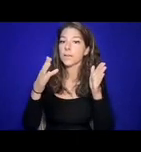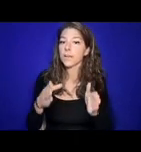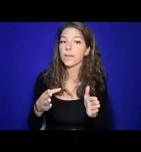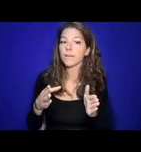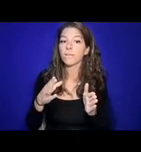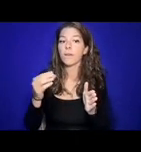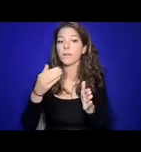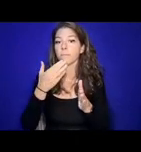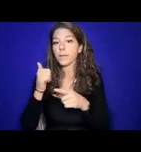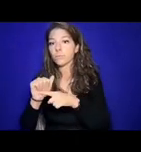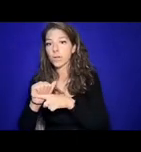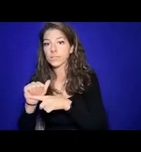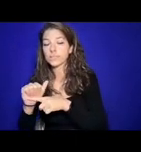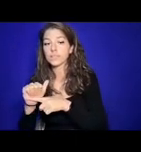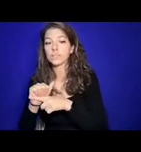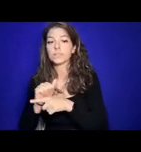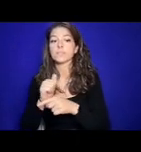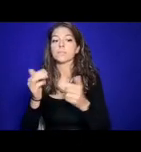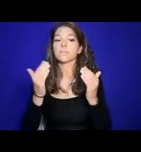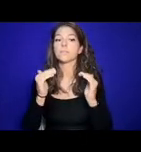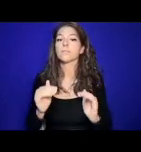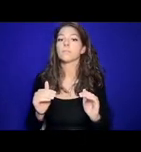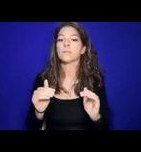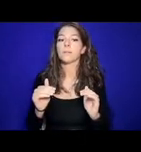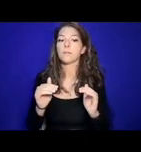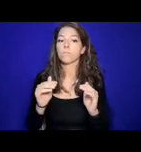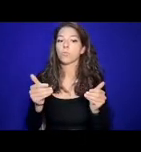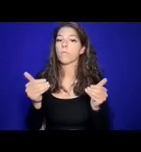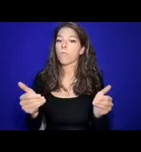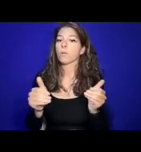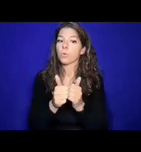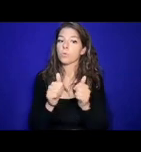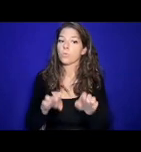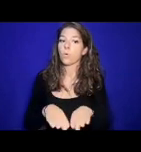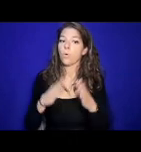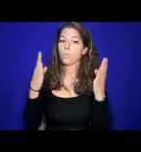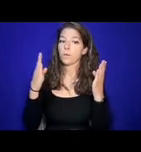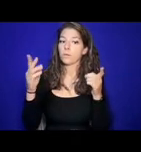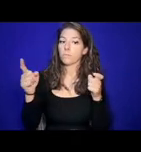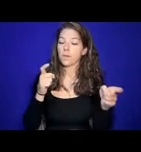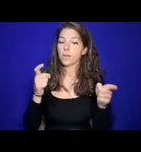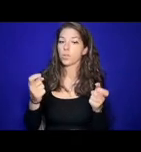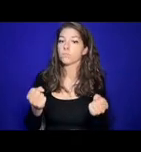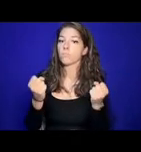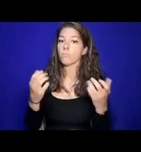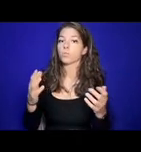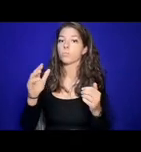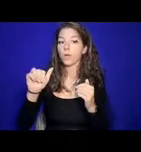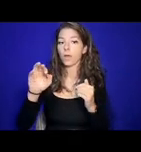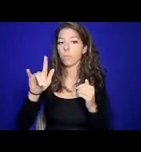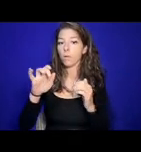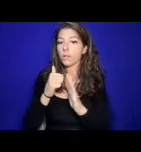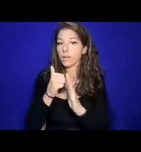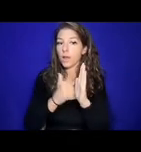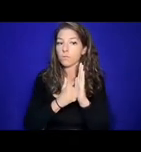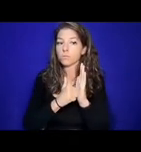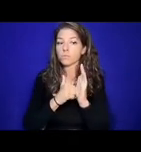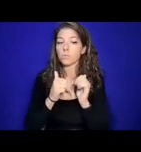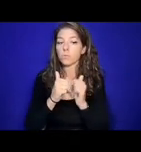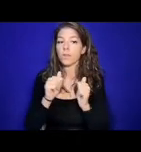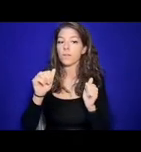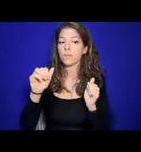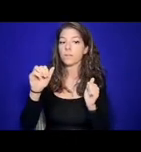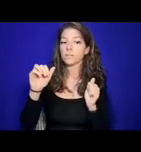payee and best practices, and then we will move on to how to open and manage multiple ABLE accounts with the